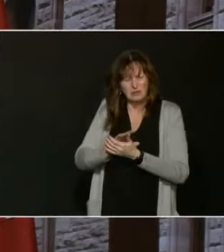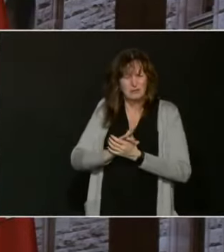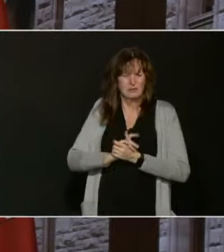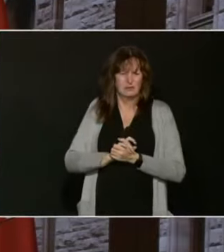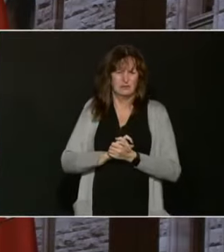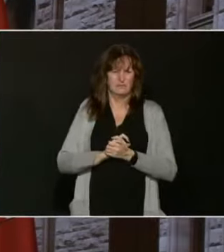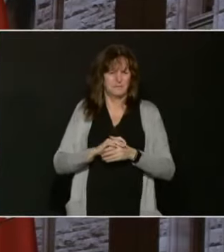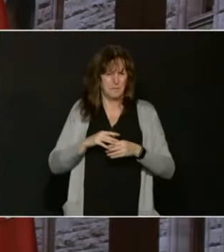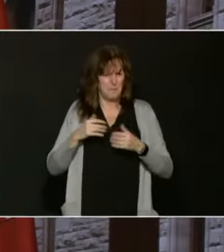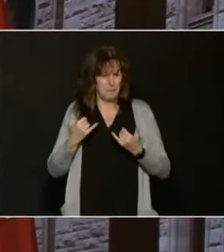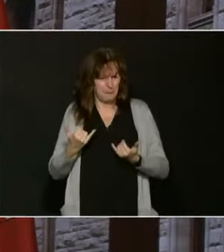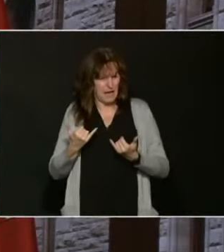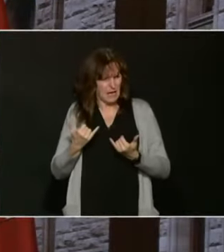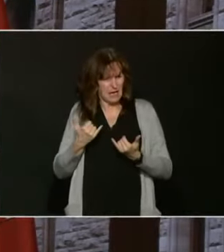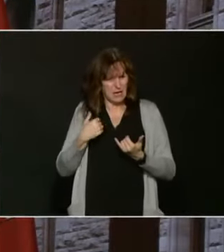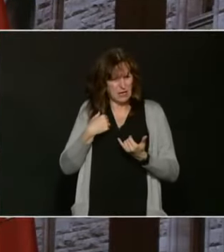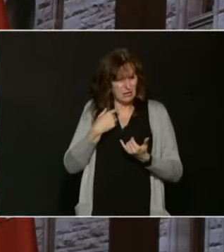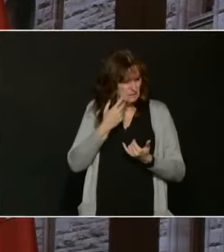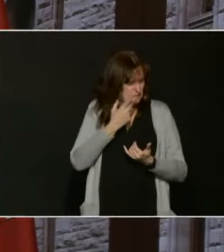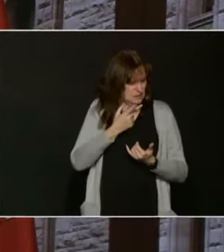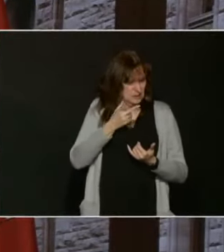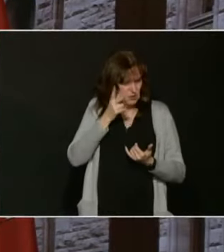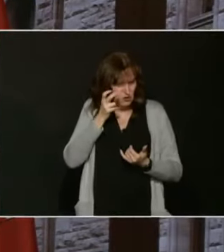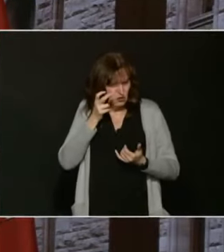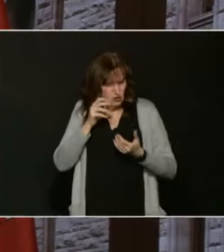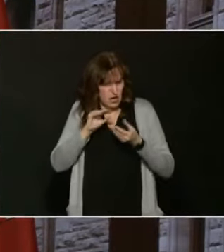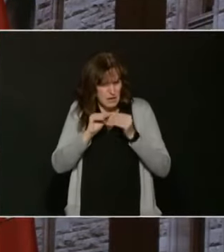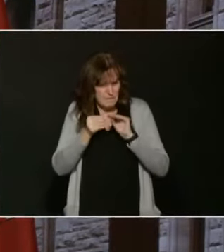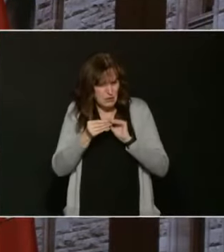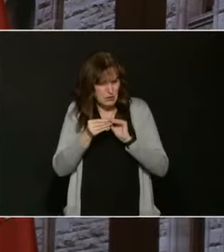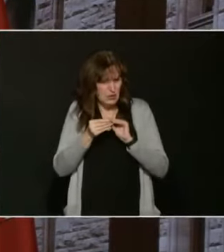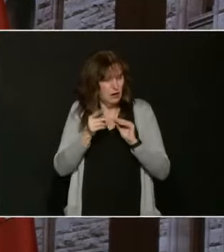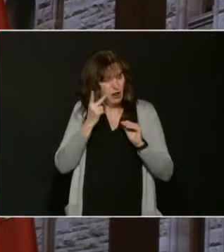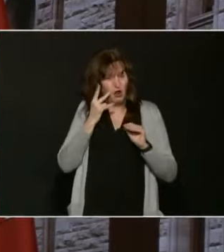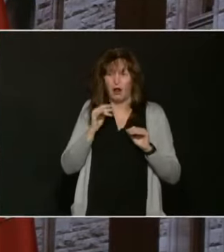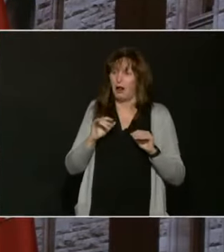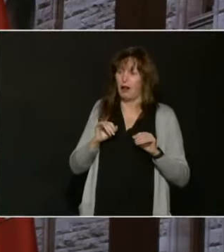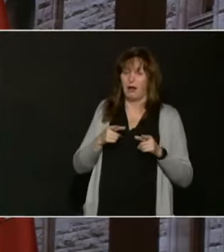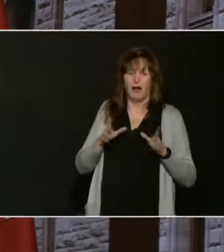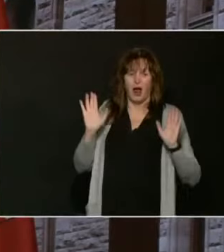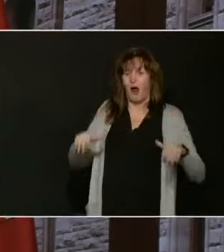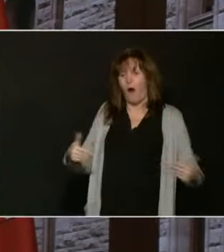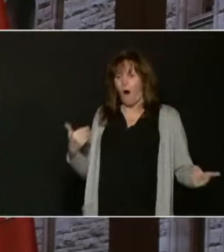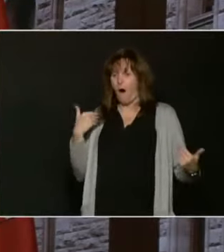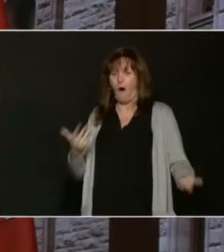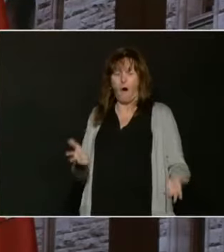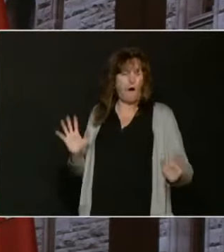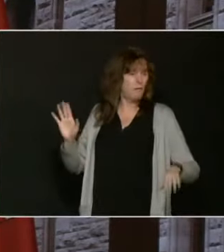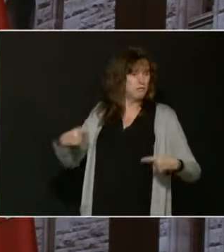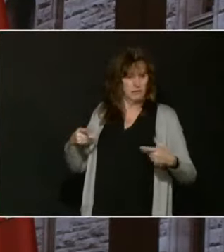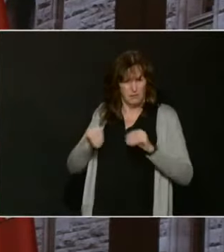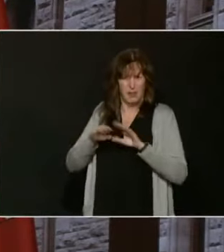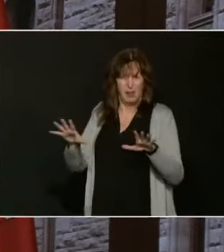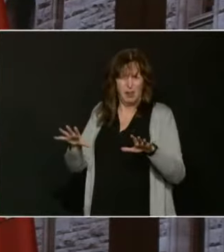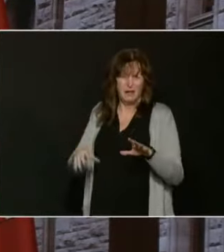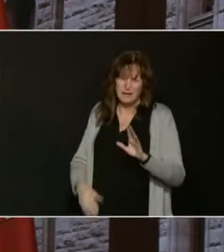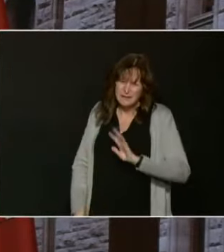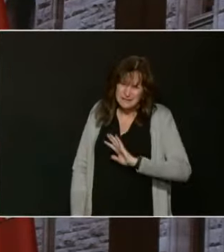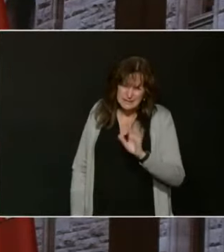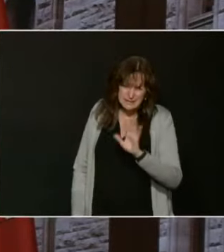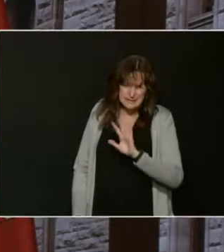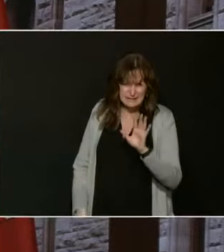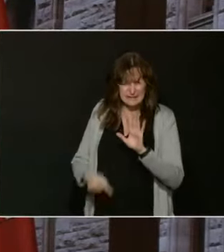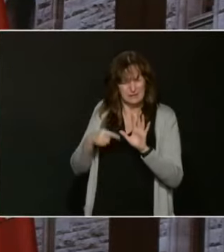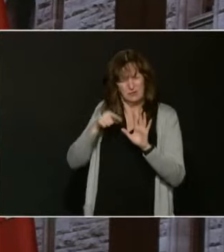you are really trying to walk without guidance in the minefield if you don't take these precautions. So you need to do that. So let's keep at the